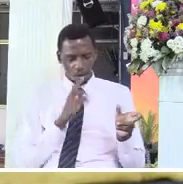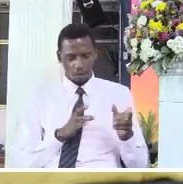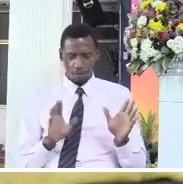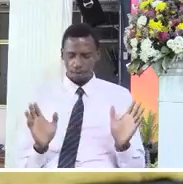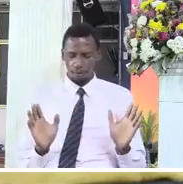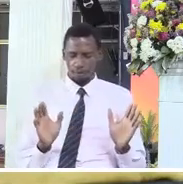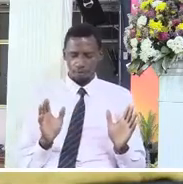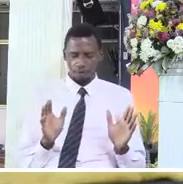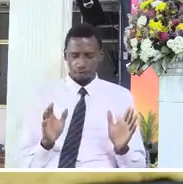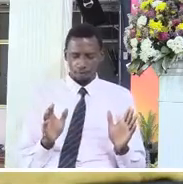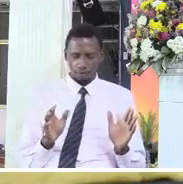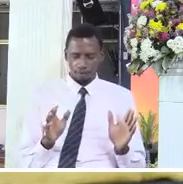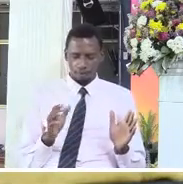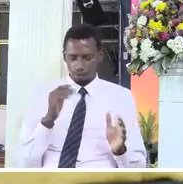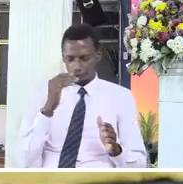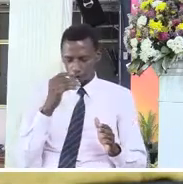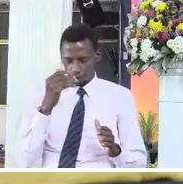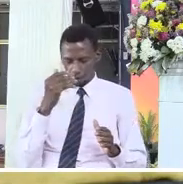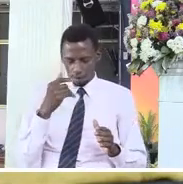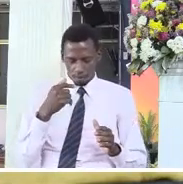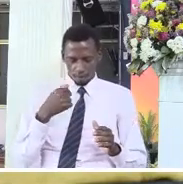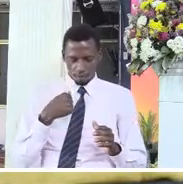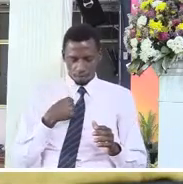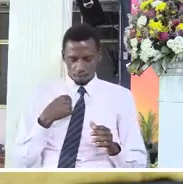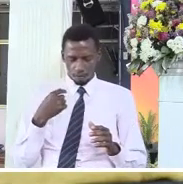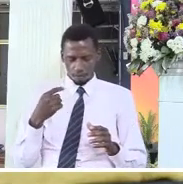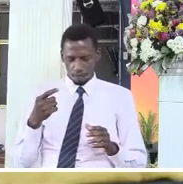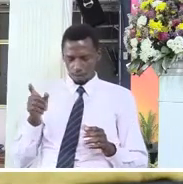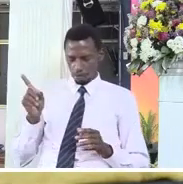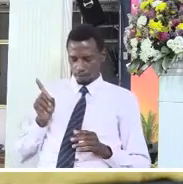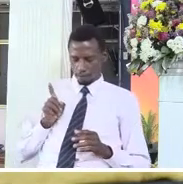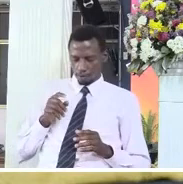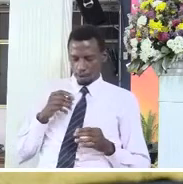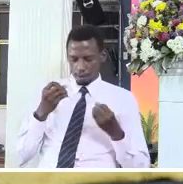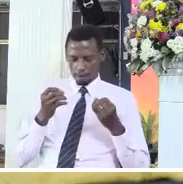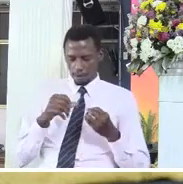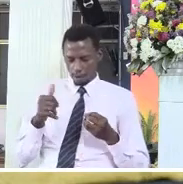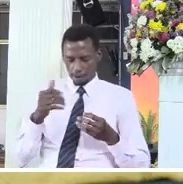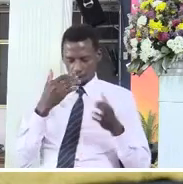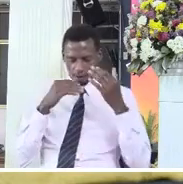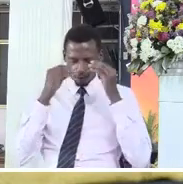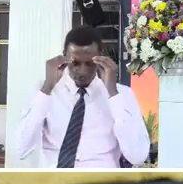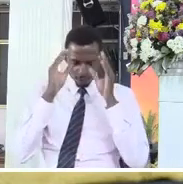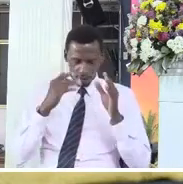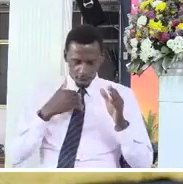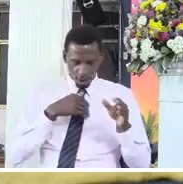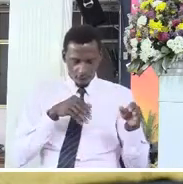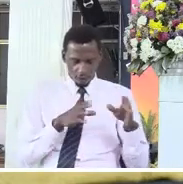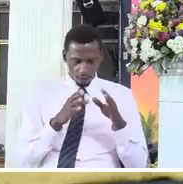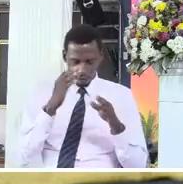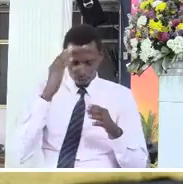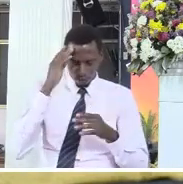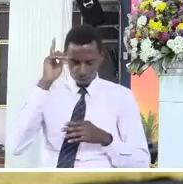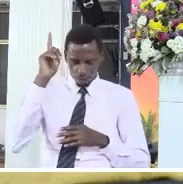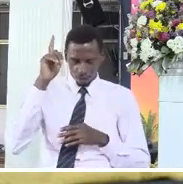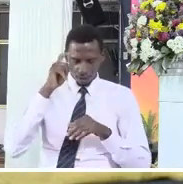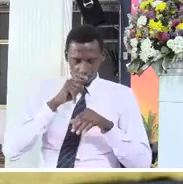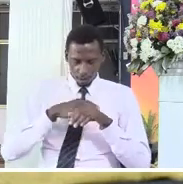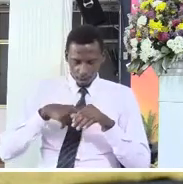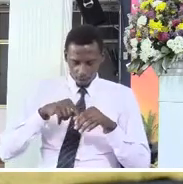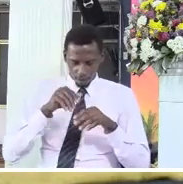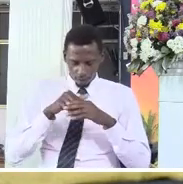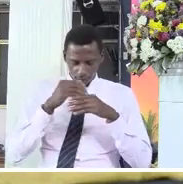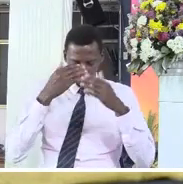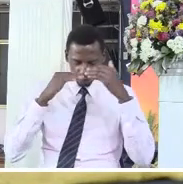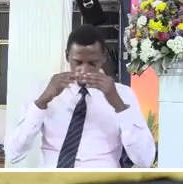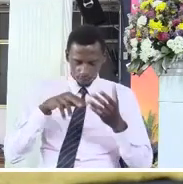that we, Natalie and I and many other university students, have the opportunity to know you while we are on campus and to